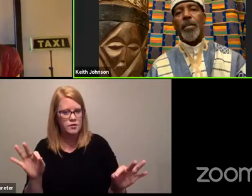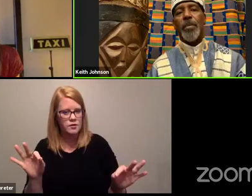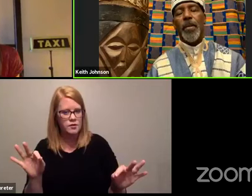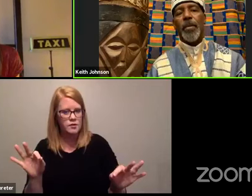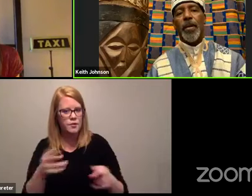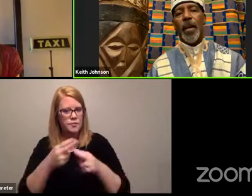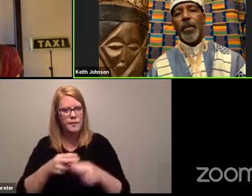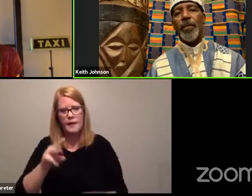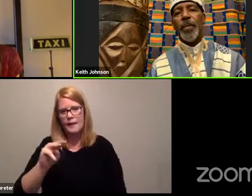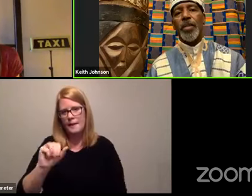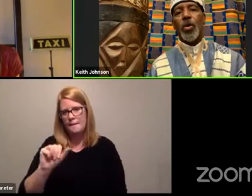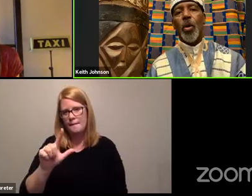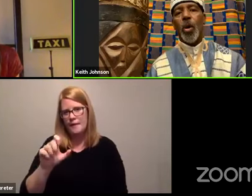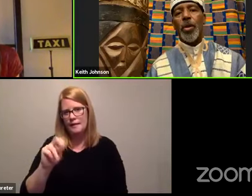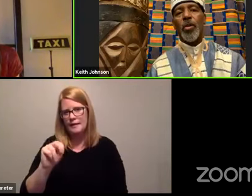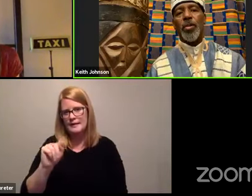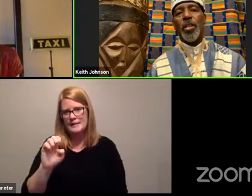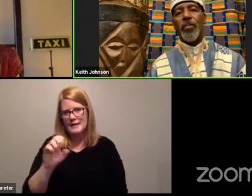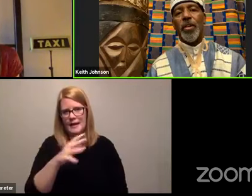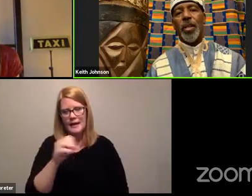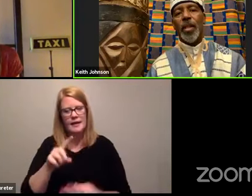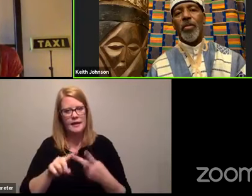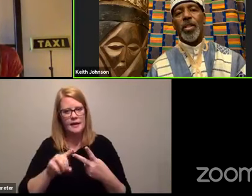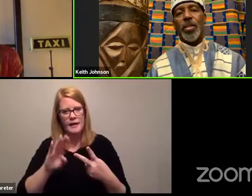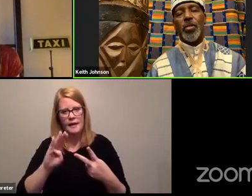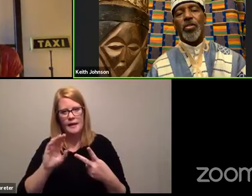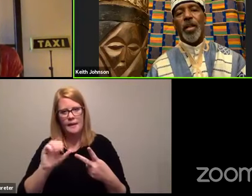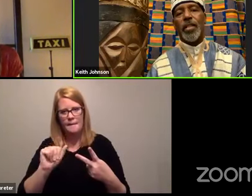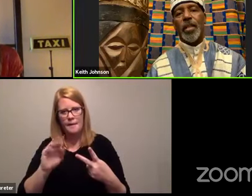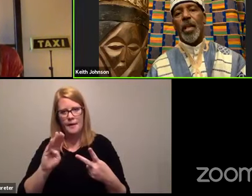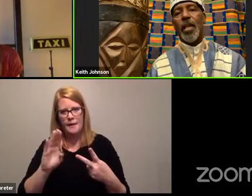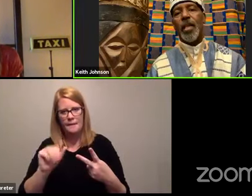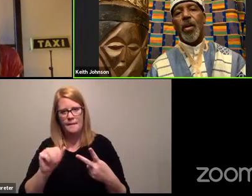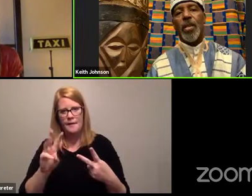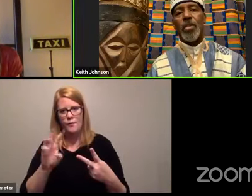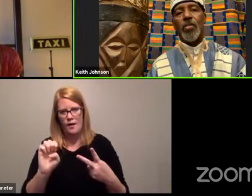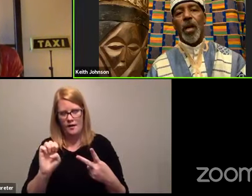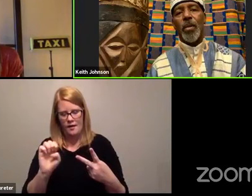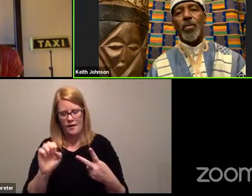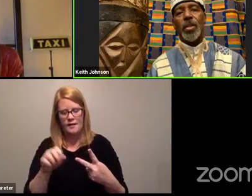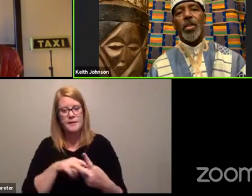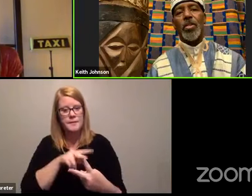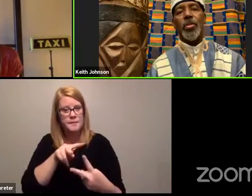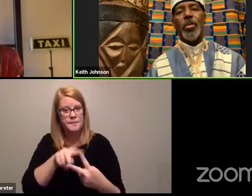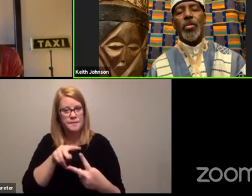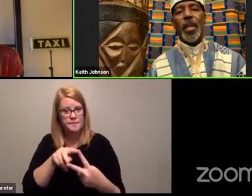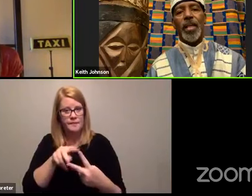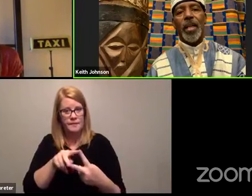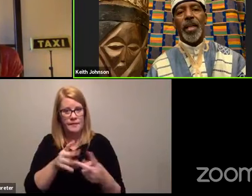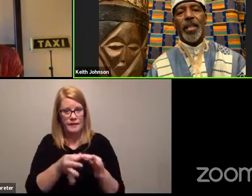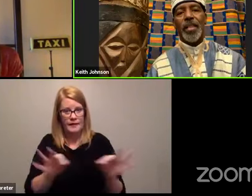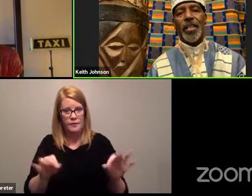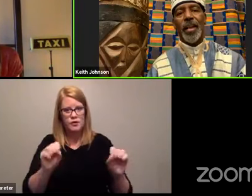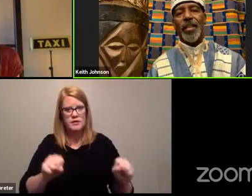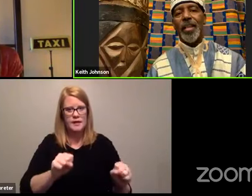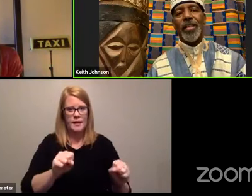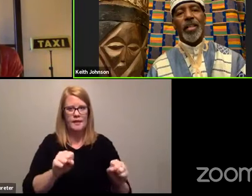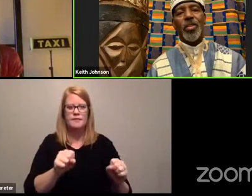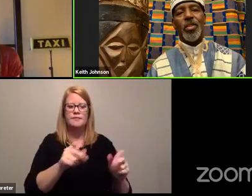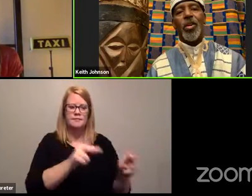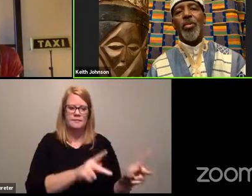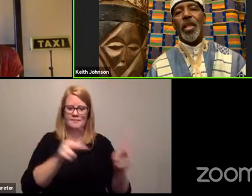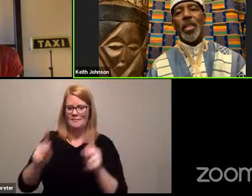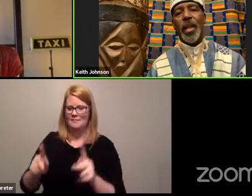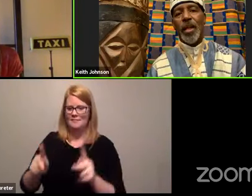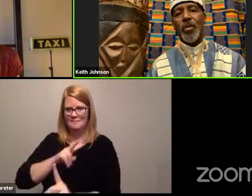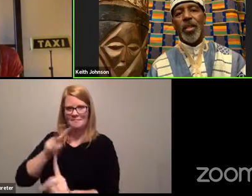Malinke and Bambara. So all of those different languages are translated on the drums. So you begin to understand